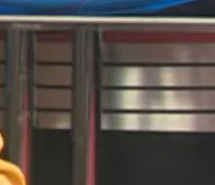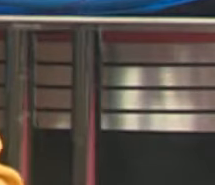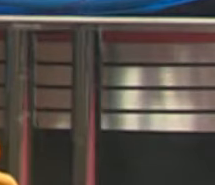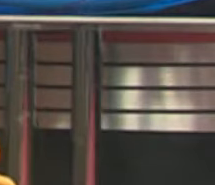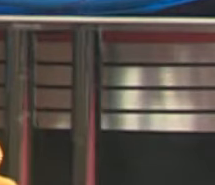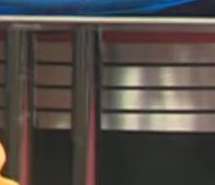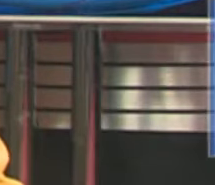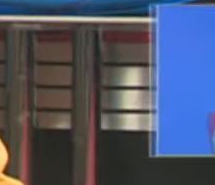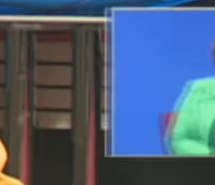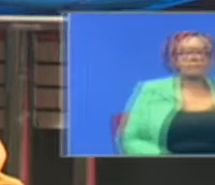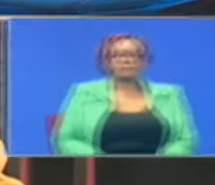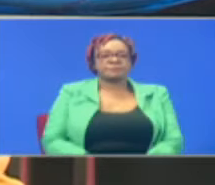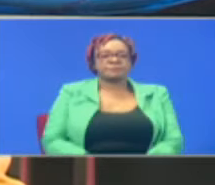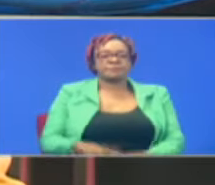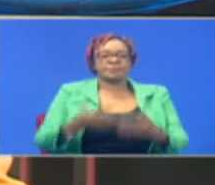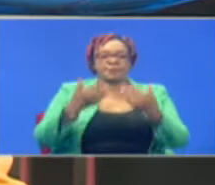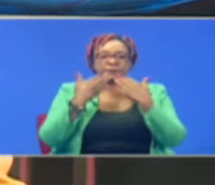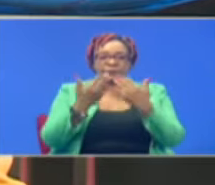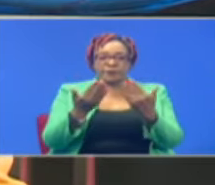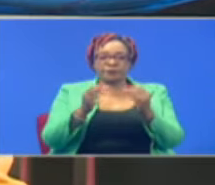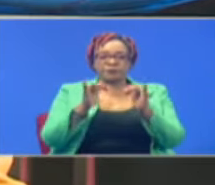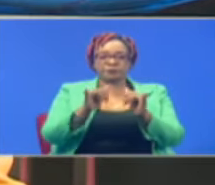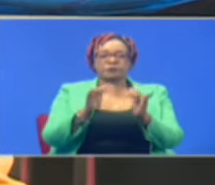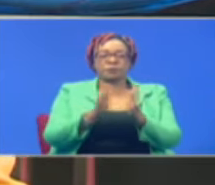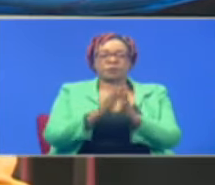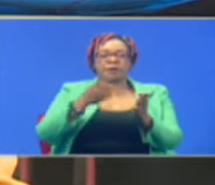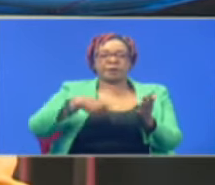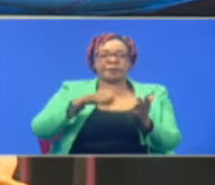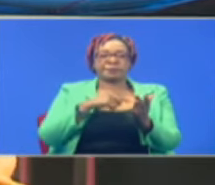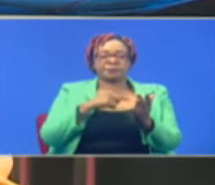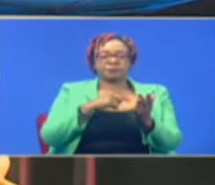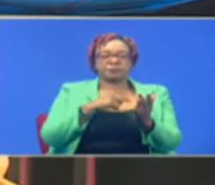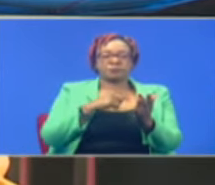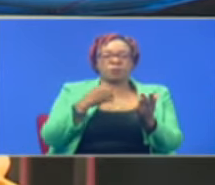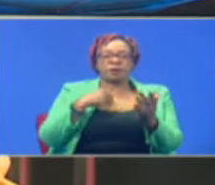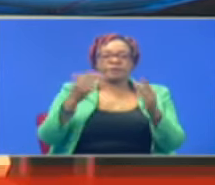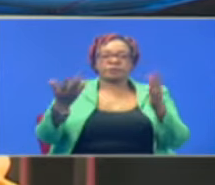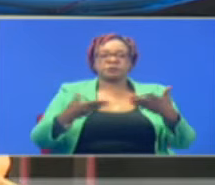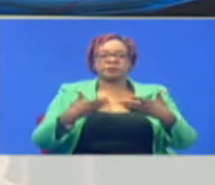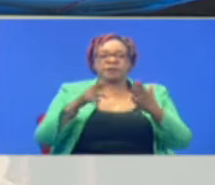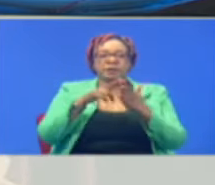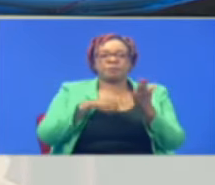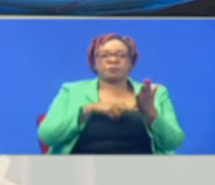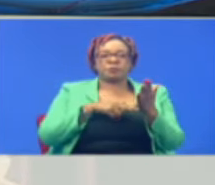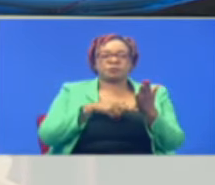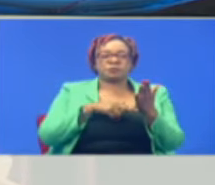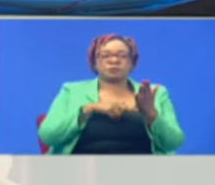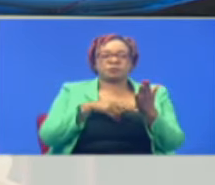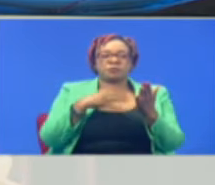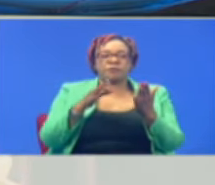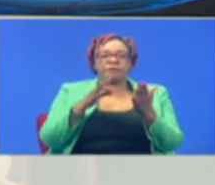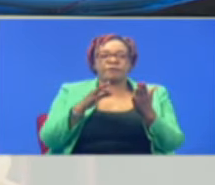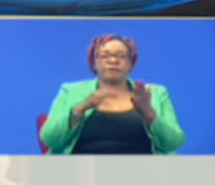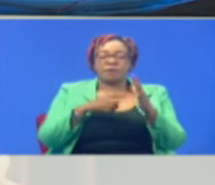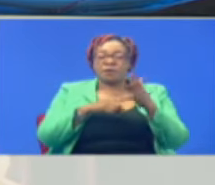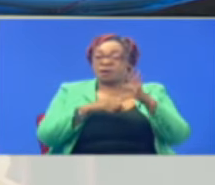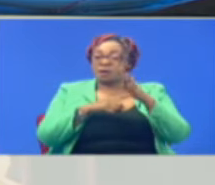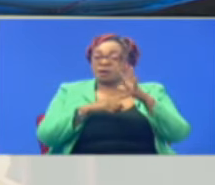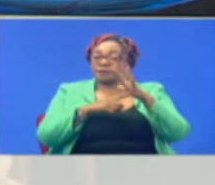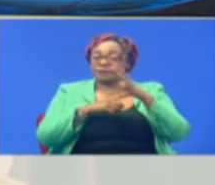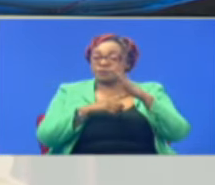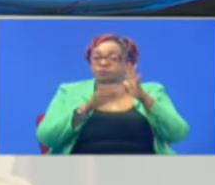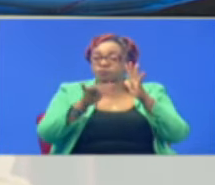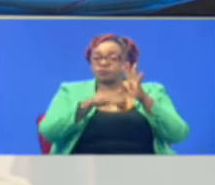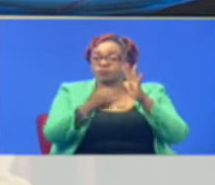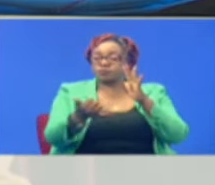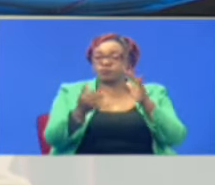All right, thanks very much for staying with us. Tonight we have received a report of a patrol aircraft that has crashed in